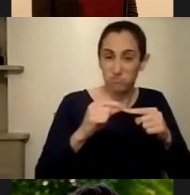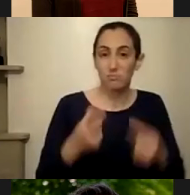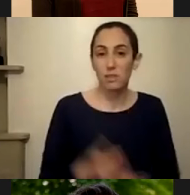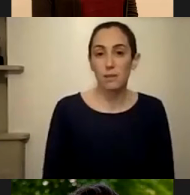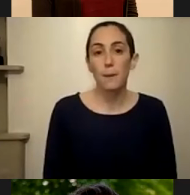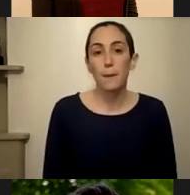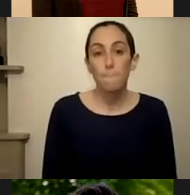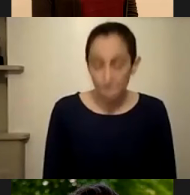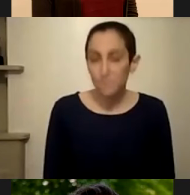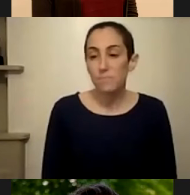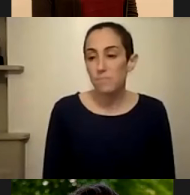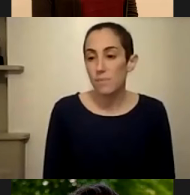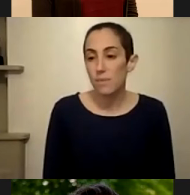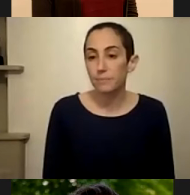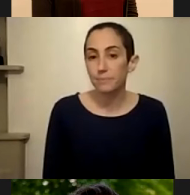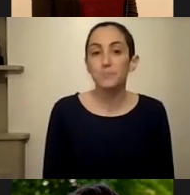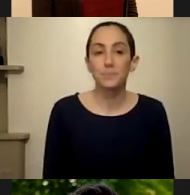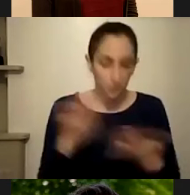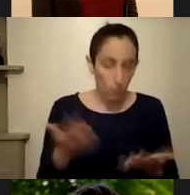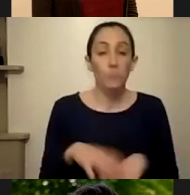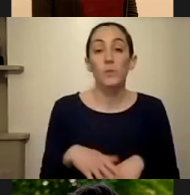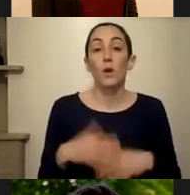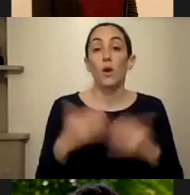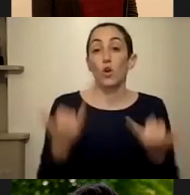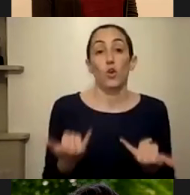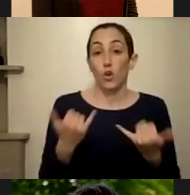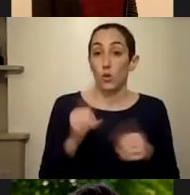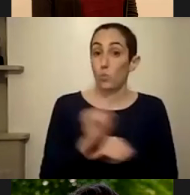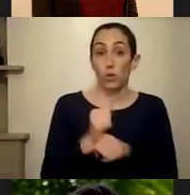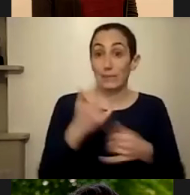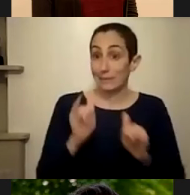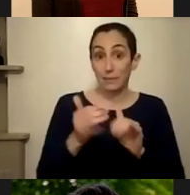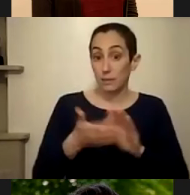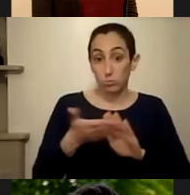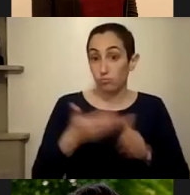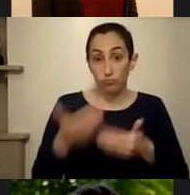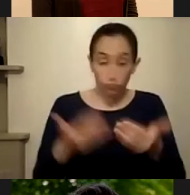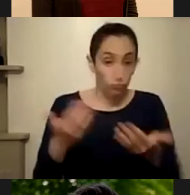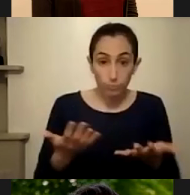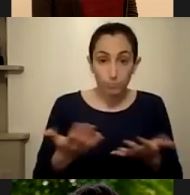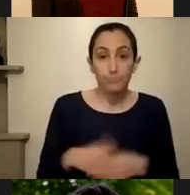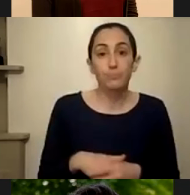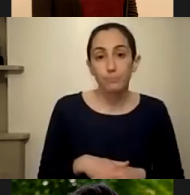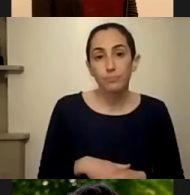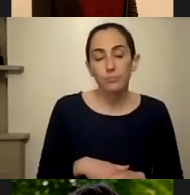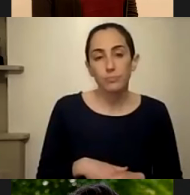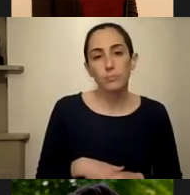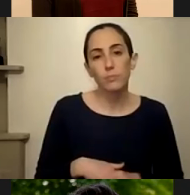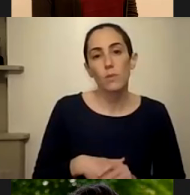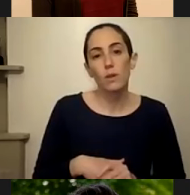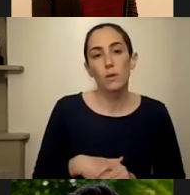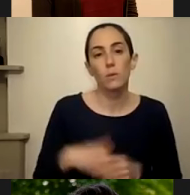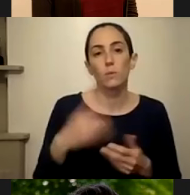Yeah, so currently our ongoing work is by looking at whether we